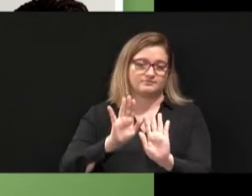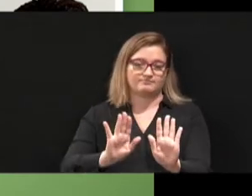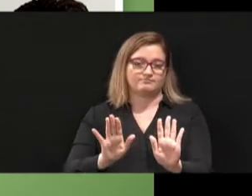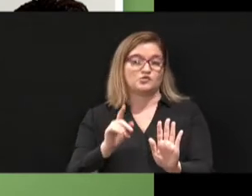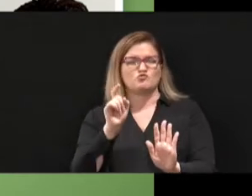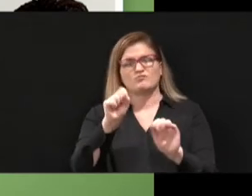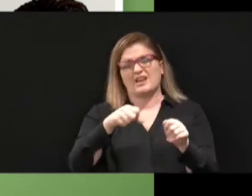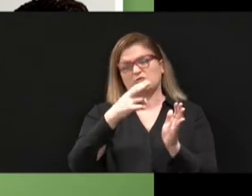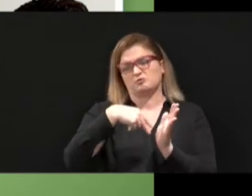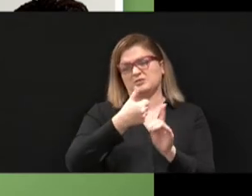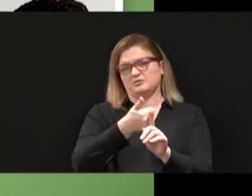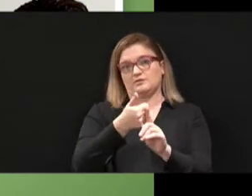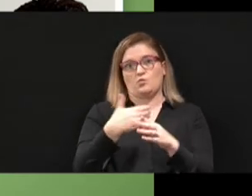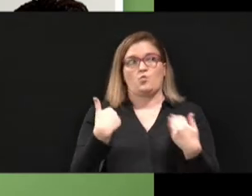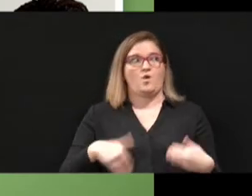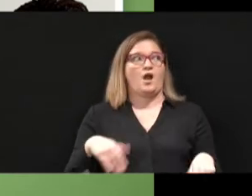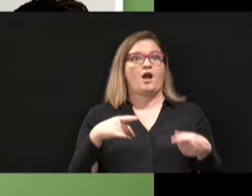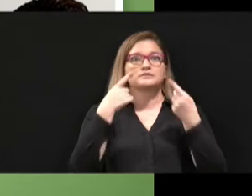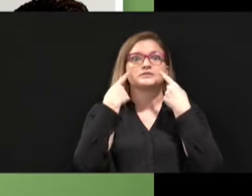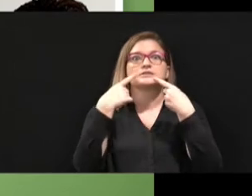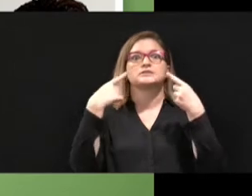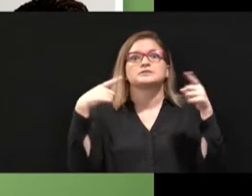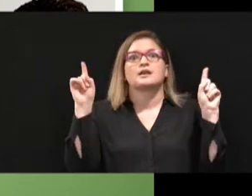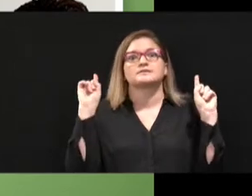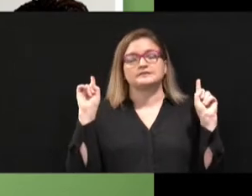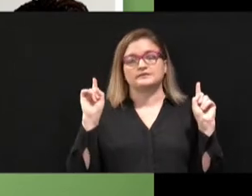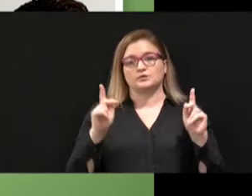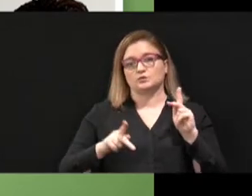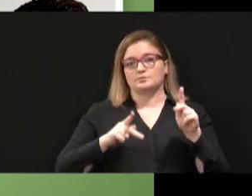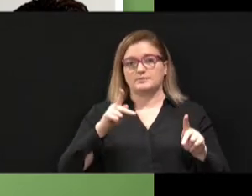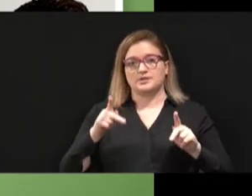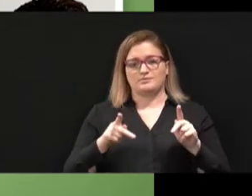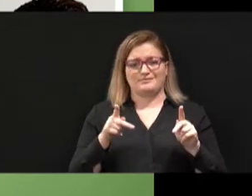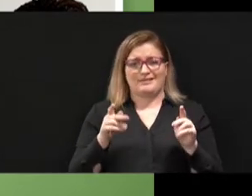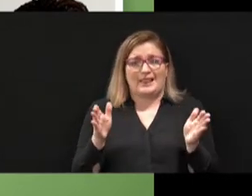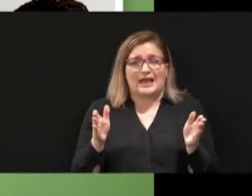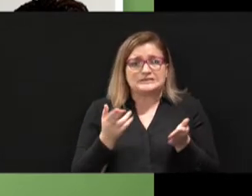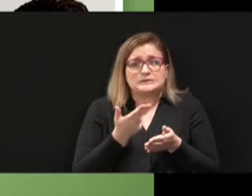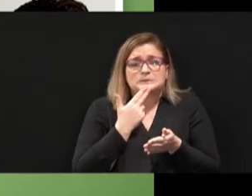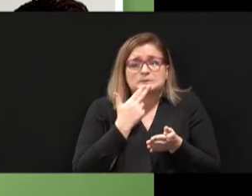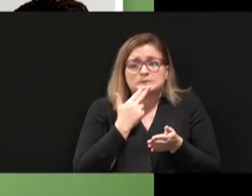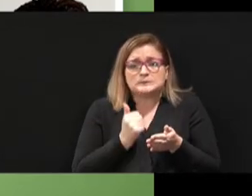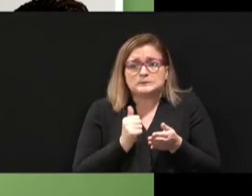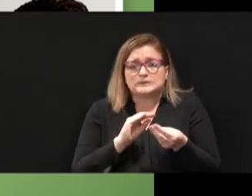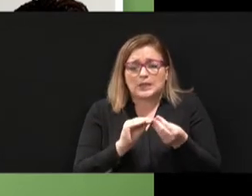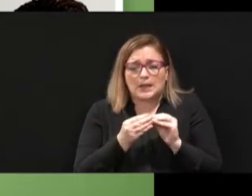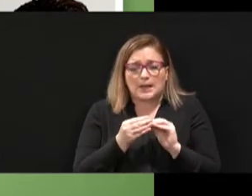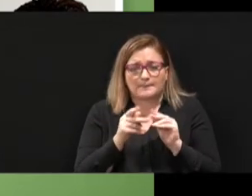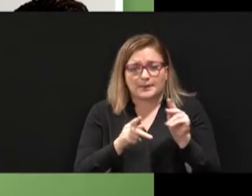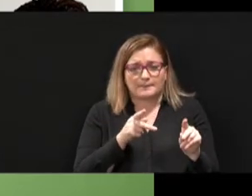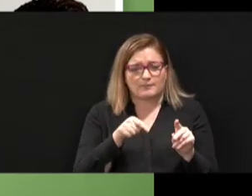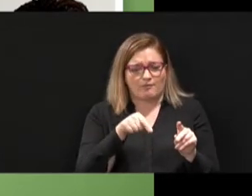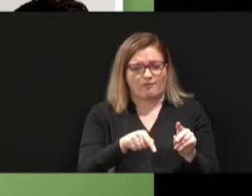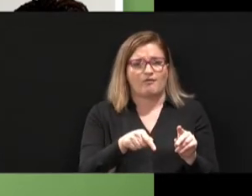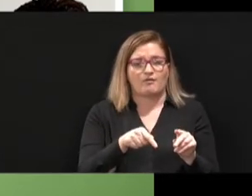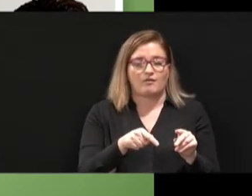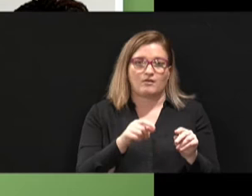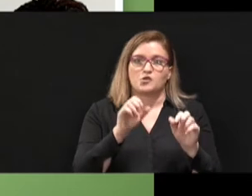very successful people, and that's just a small amount. I mean, they go on and on and